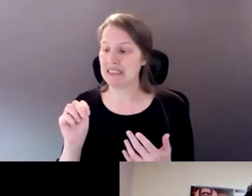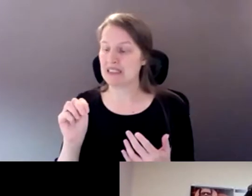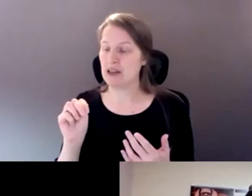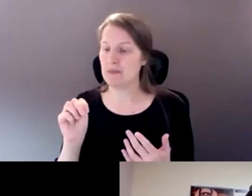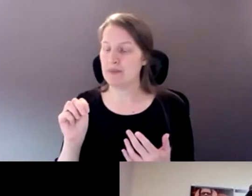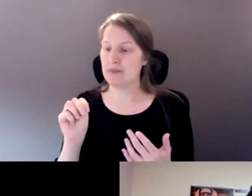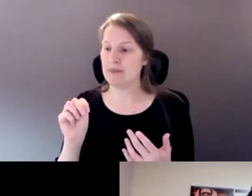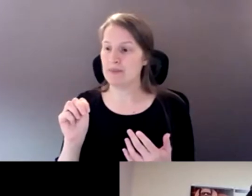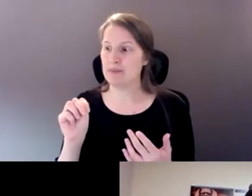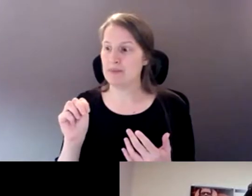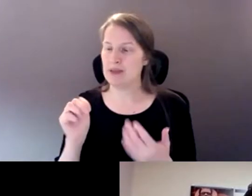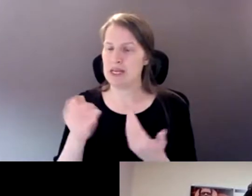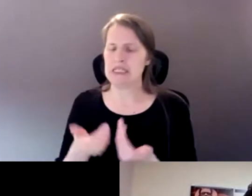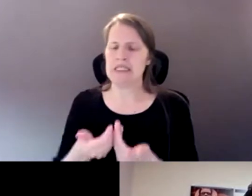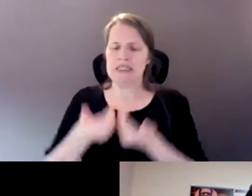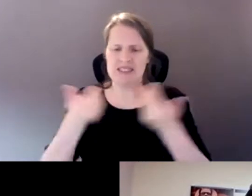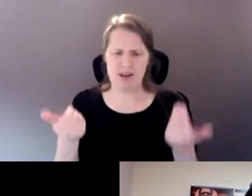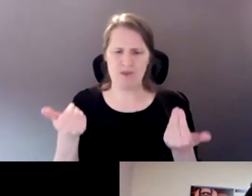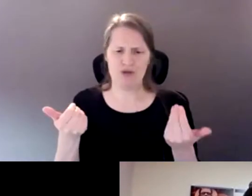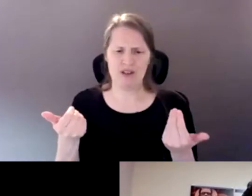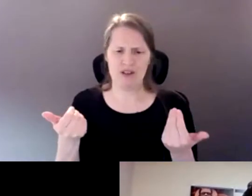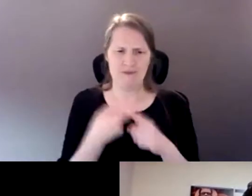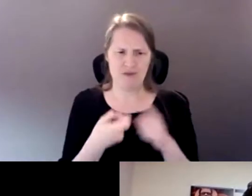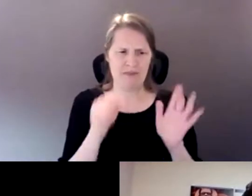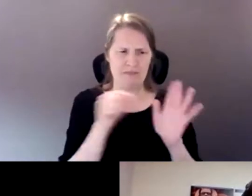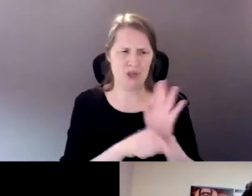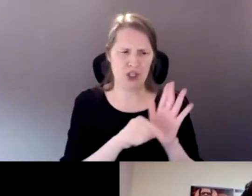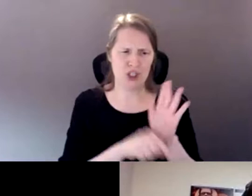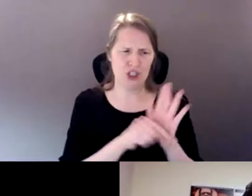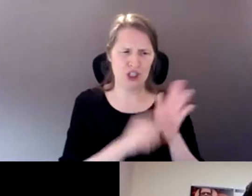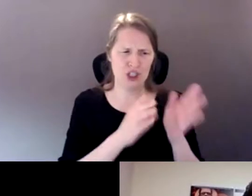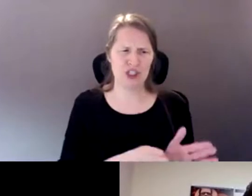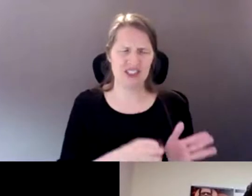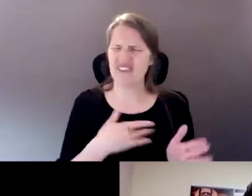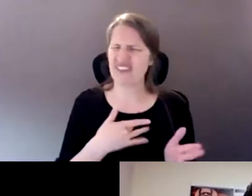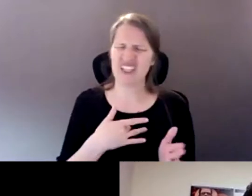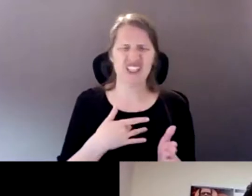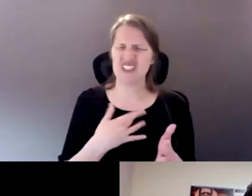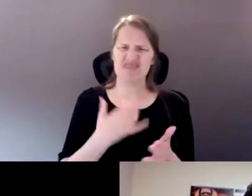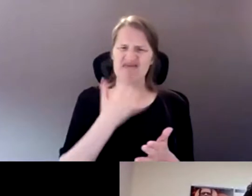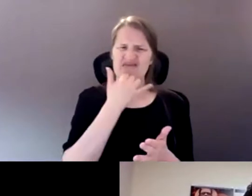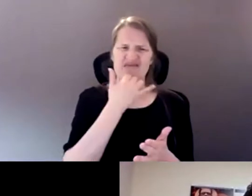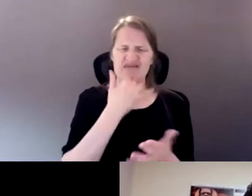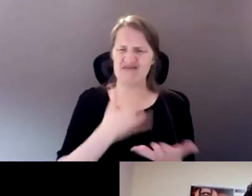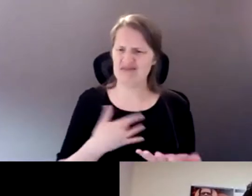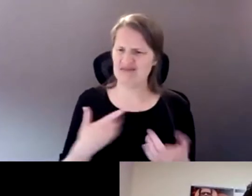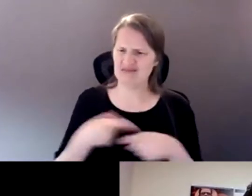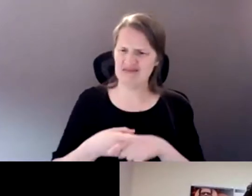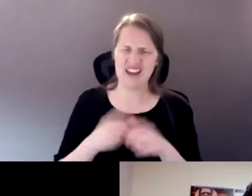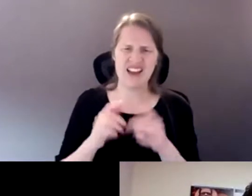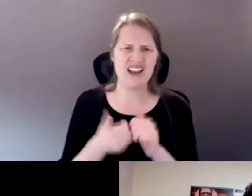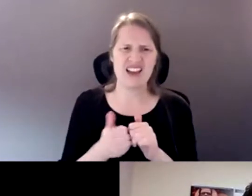the actions of the murderers, of the people who conduct